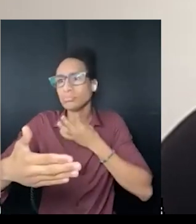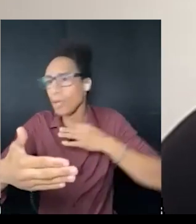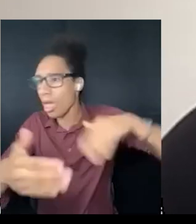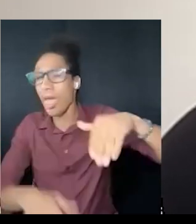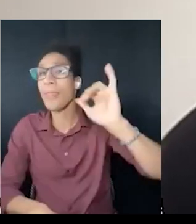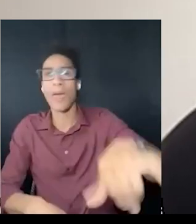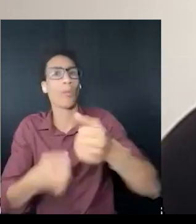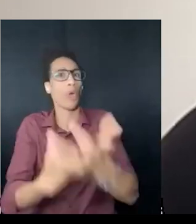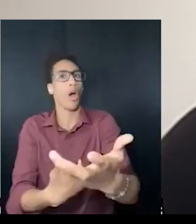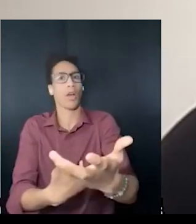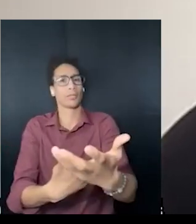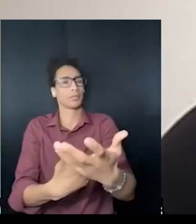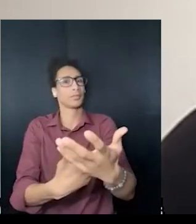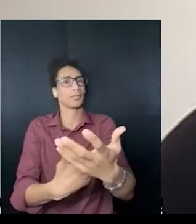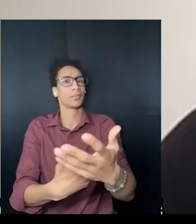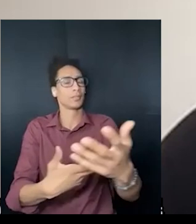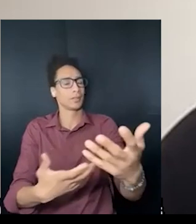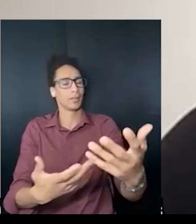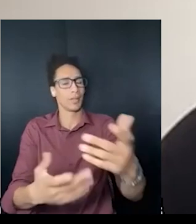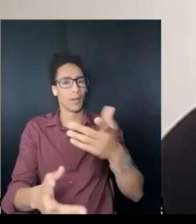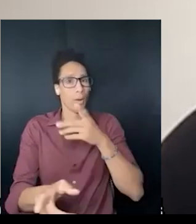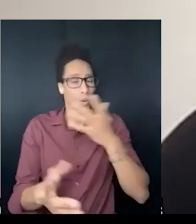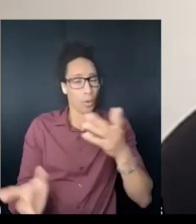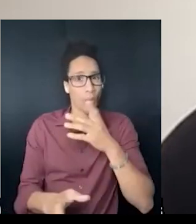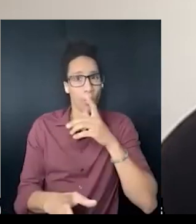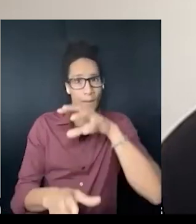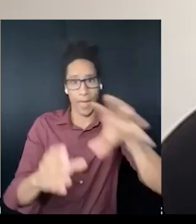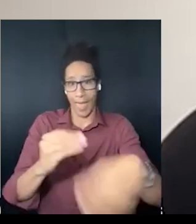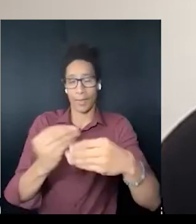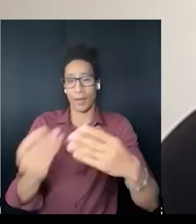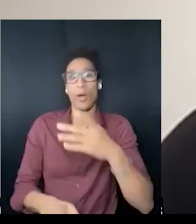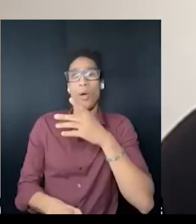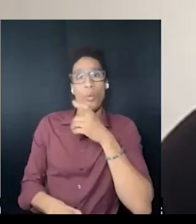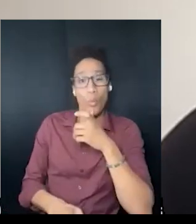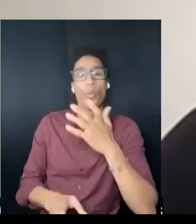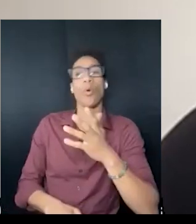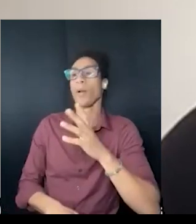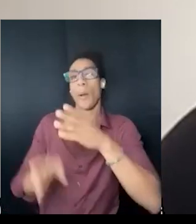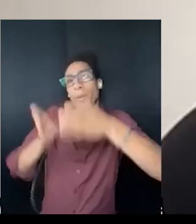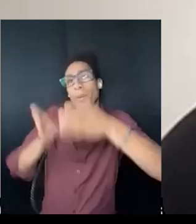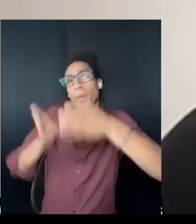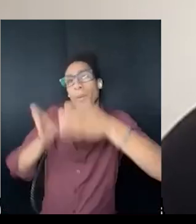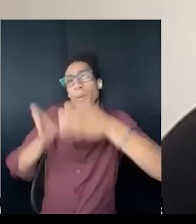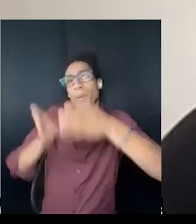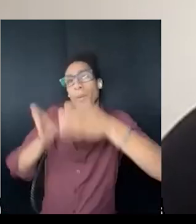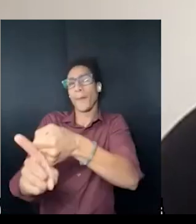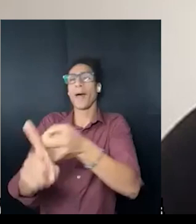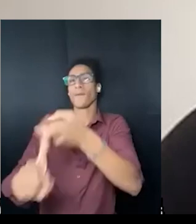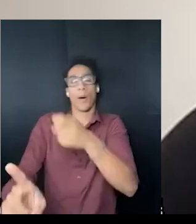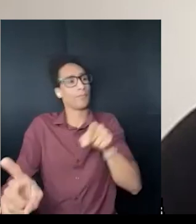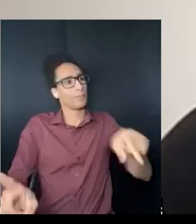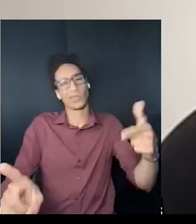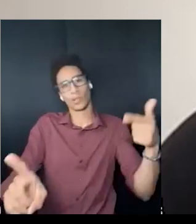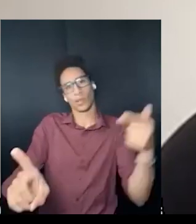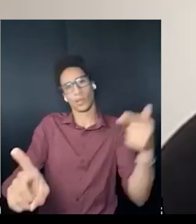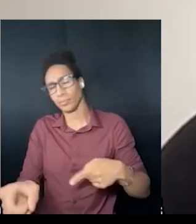and who was impacted by the crime that was committed. And so started a whole separate dialogue and chapter